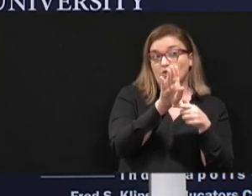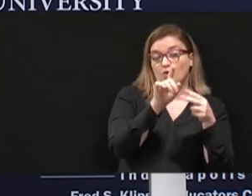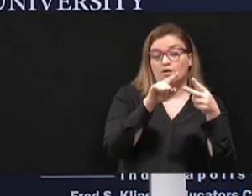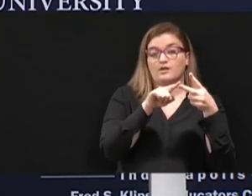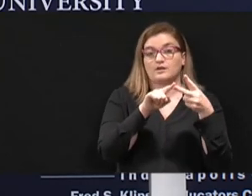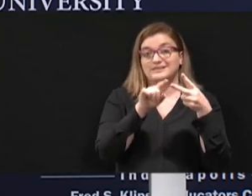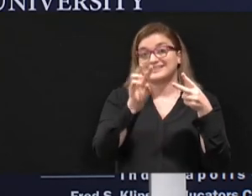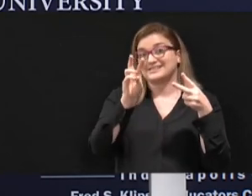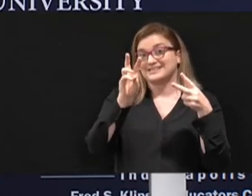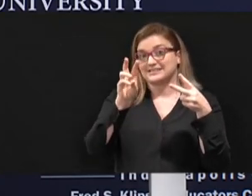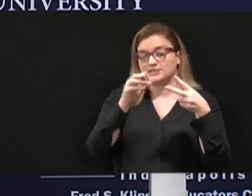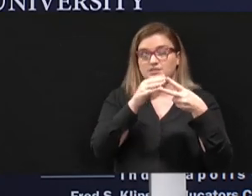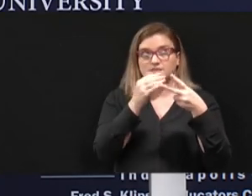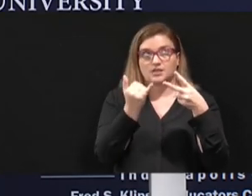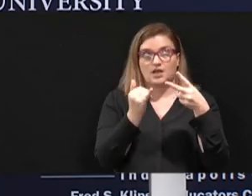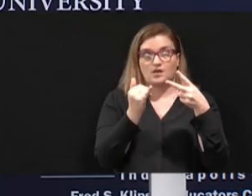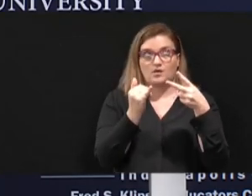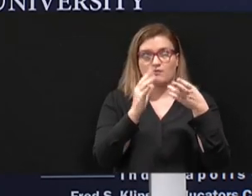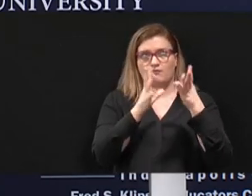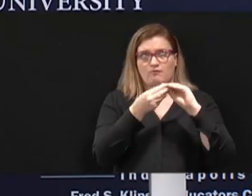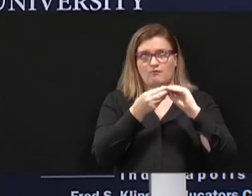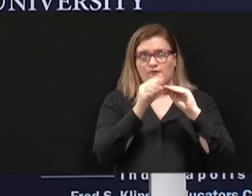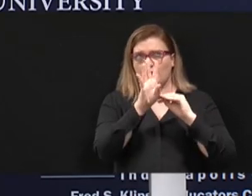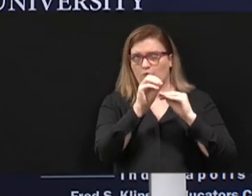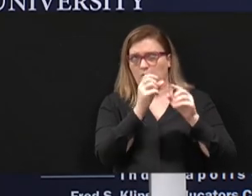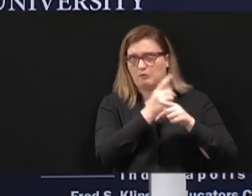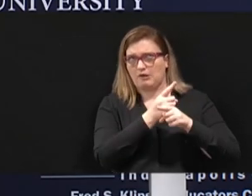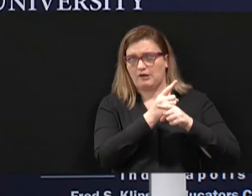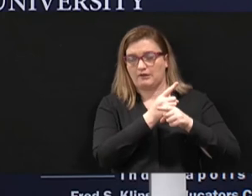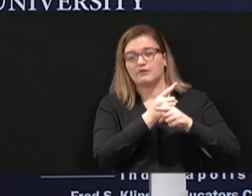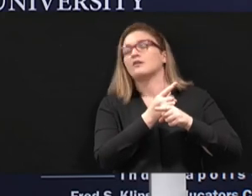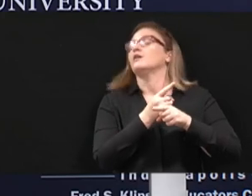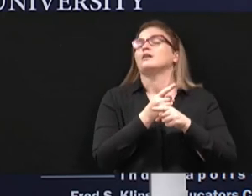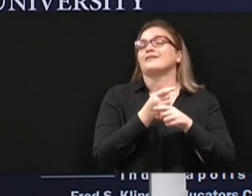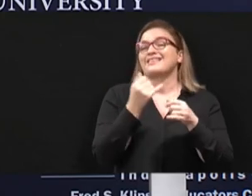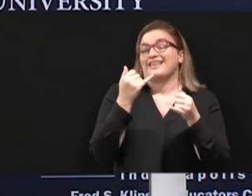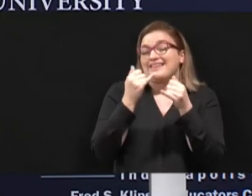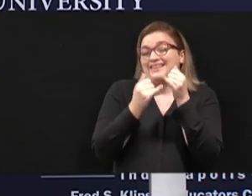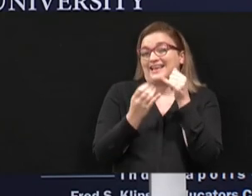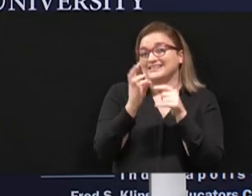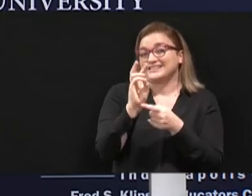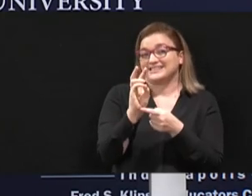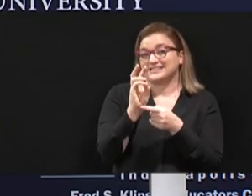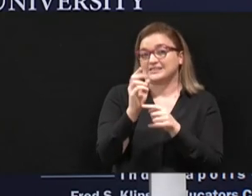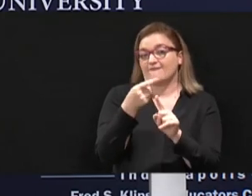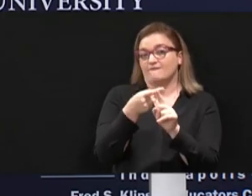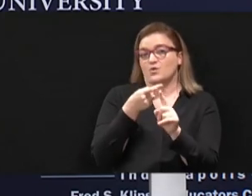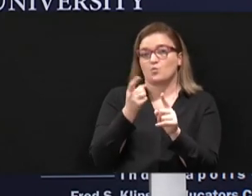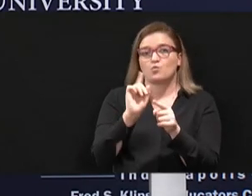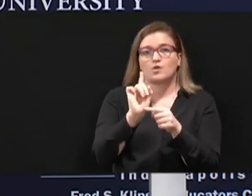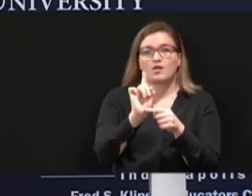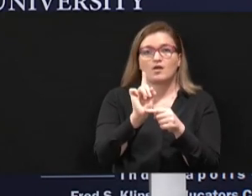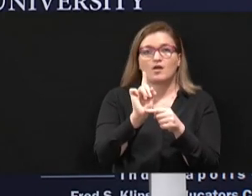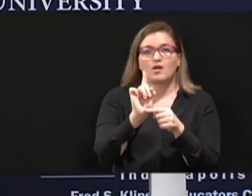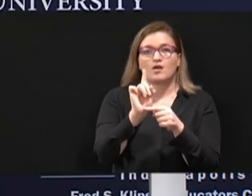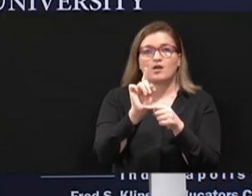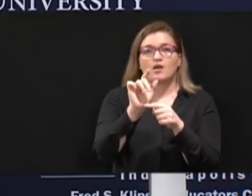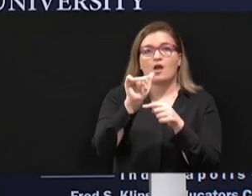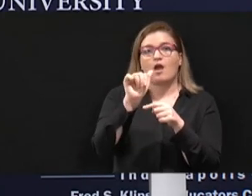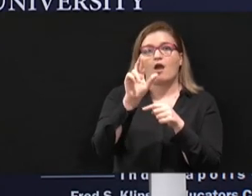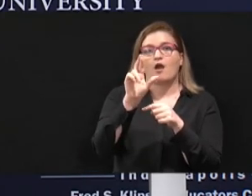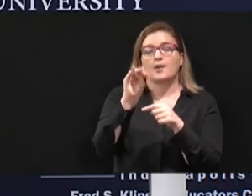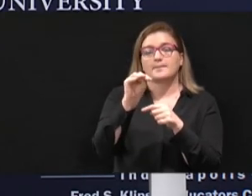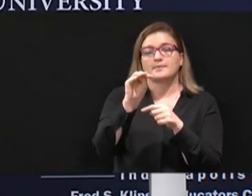we are now at 40, right? And the last six are coming from what is called armchair